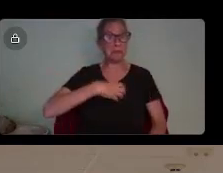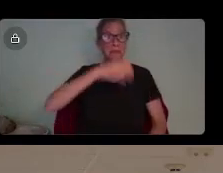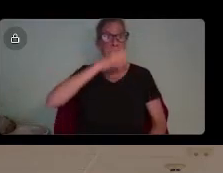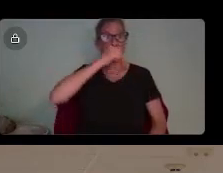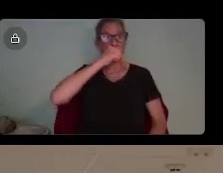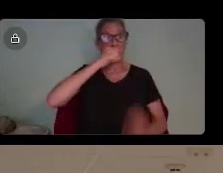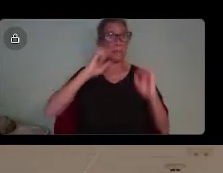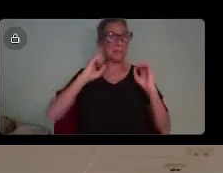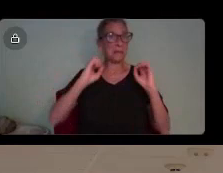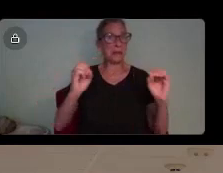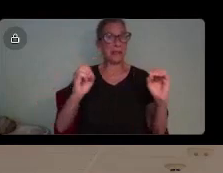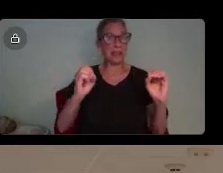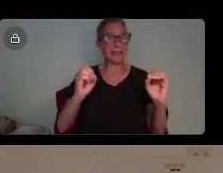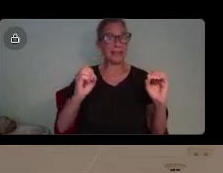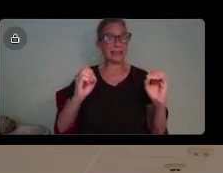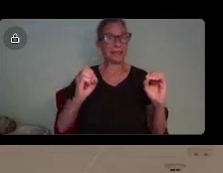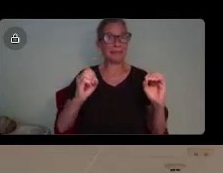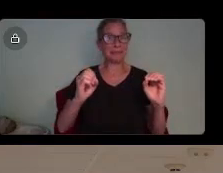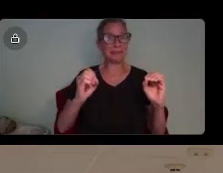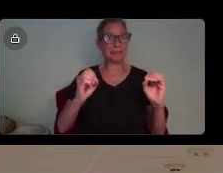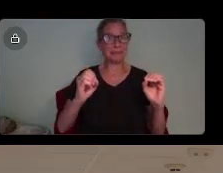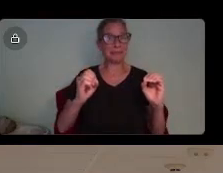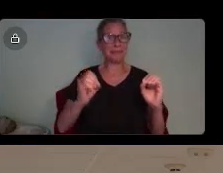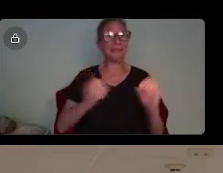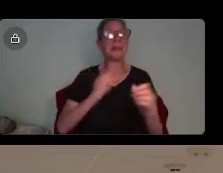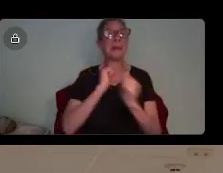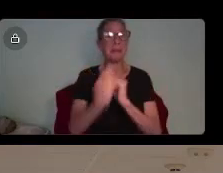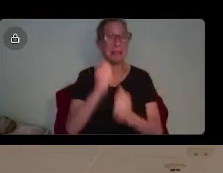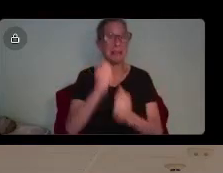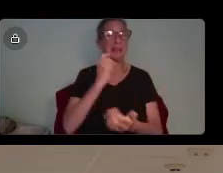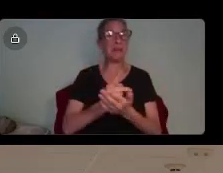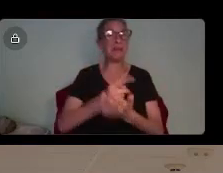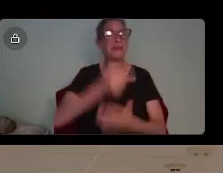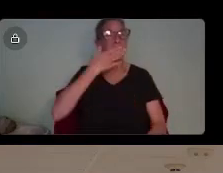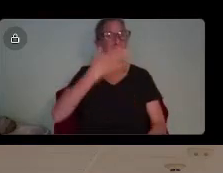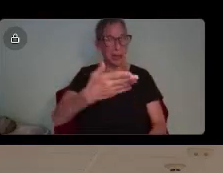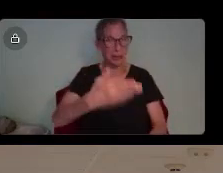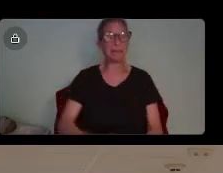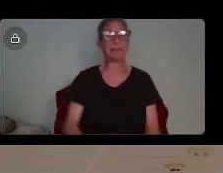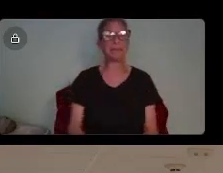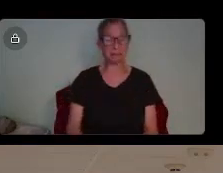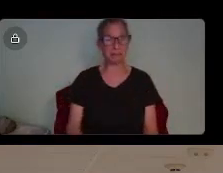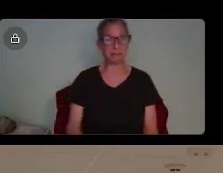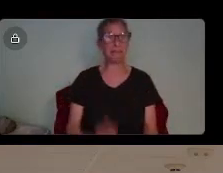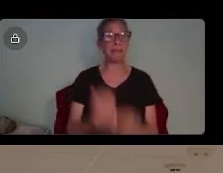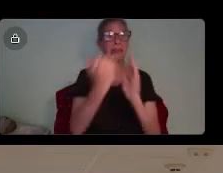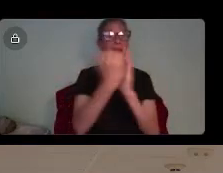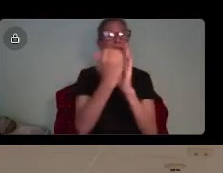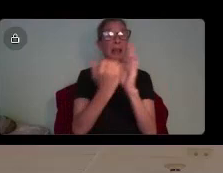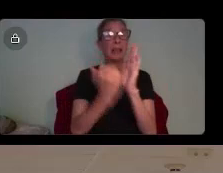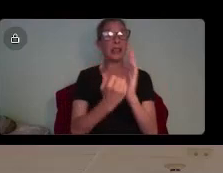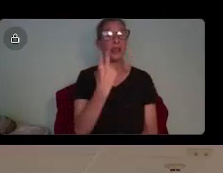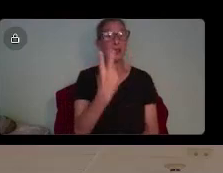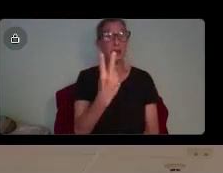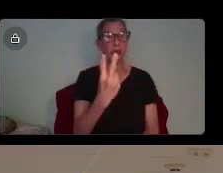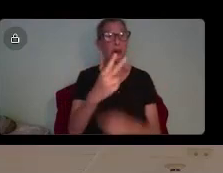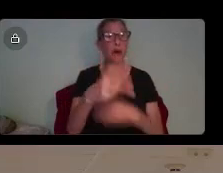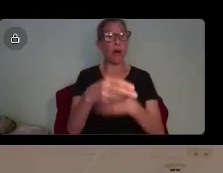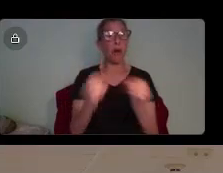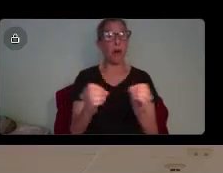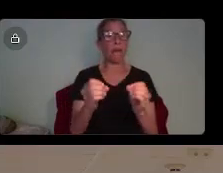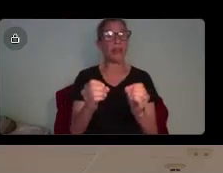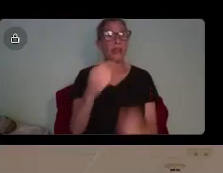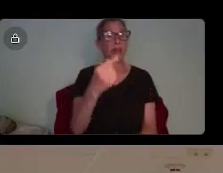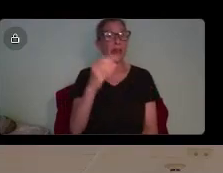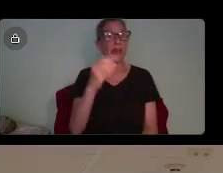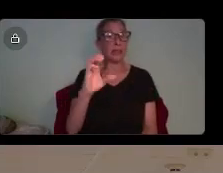no opposition, I am also a yes, that motion is passed. Thank you, board members. Agenda item 2, Office of General Counsel's